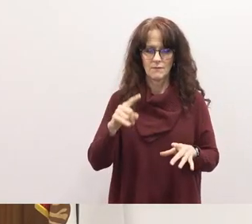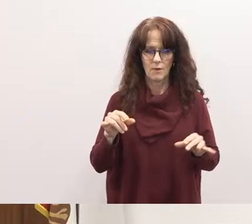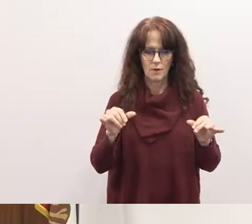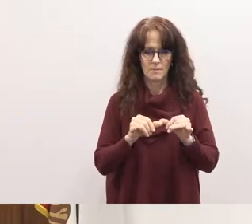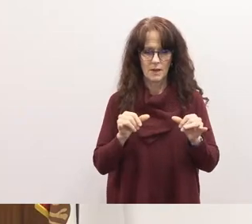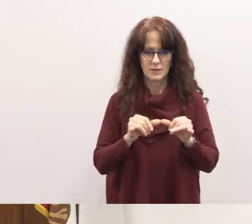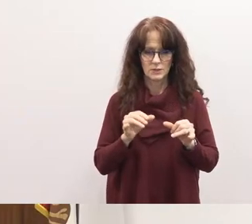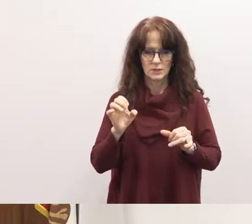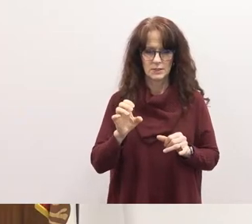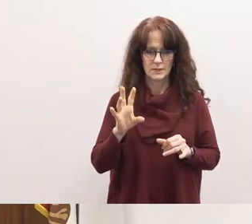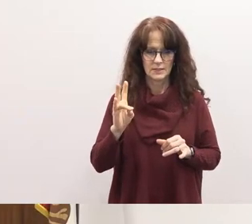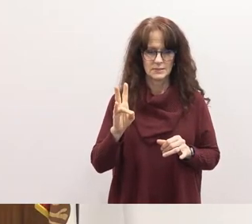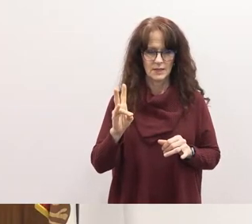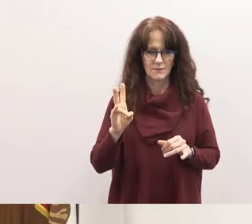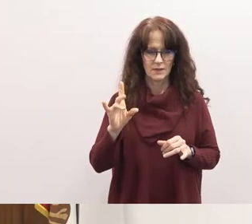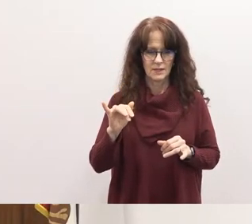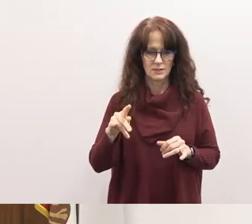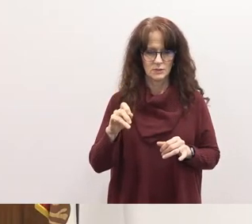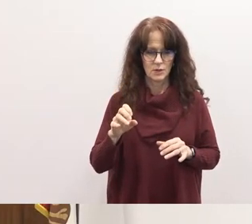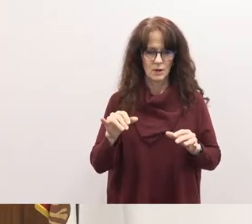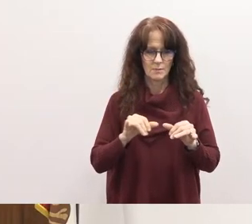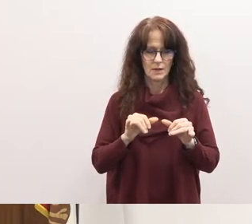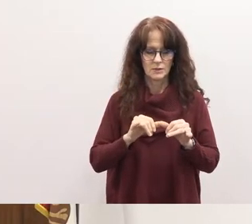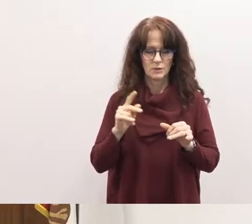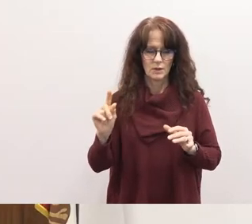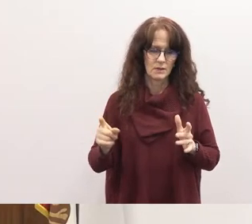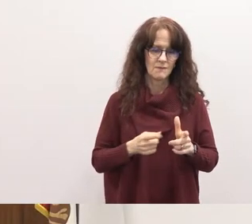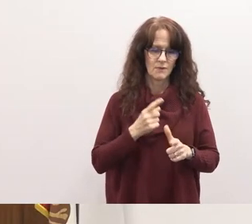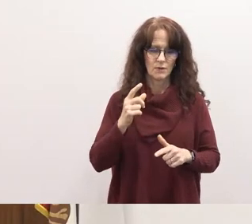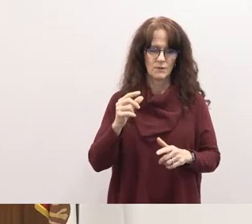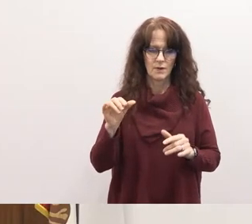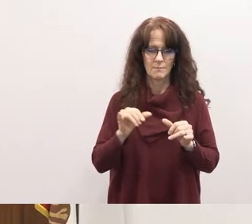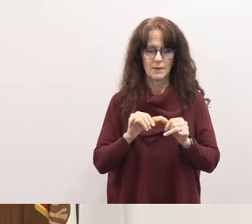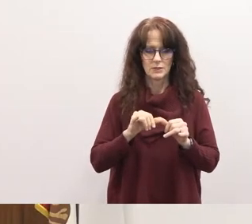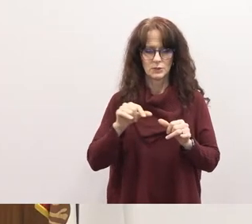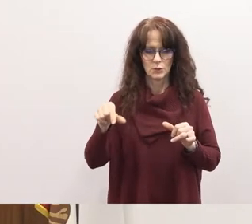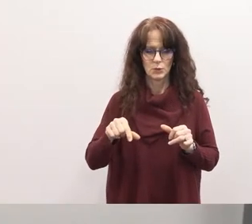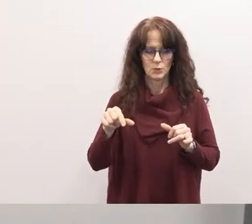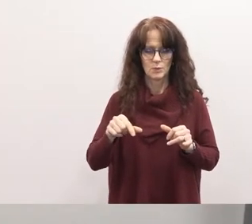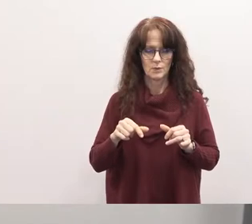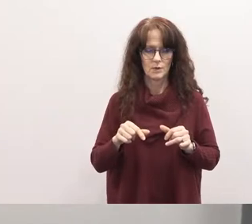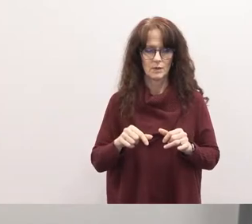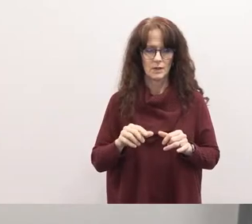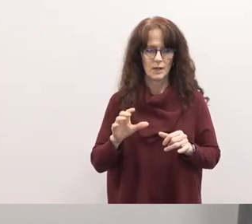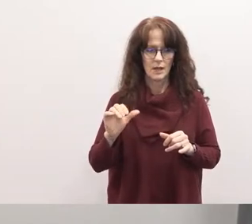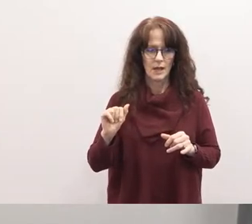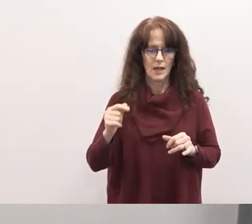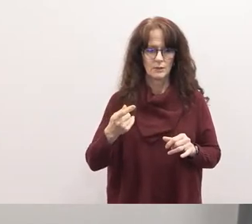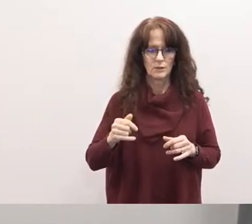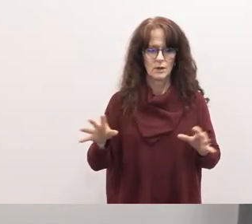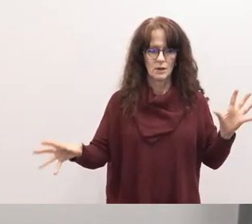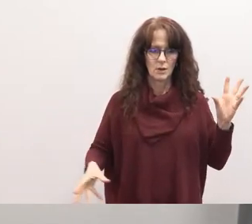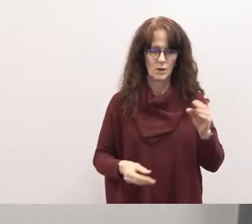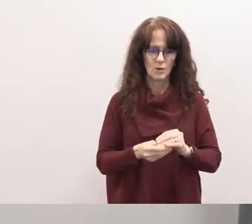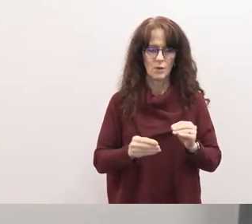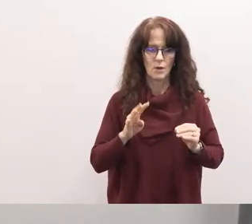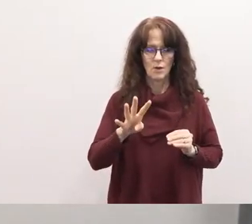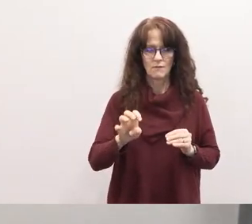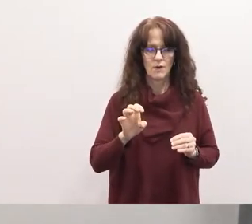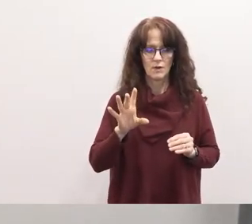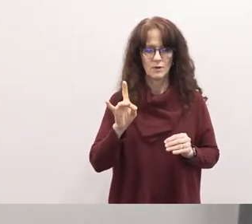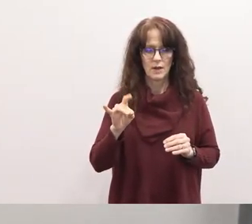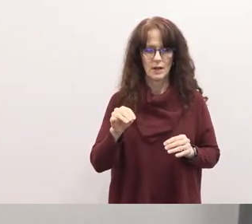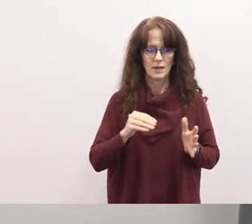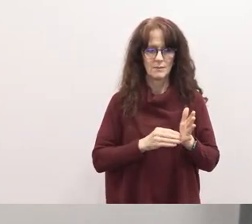E, the seventh issuance for Measure K, and the first issuance for Measure Q for an aggregate total of $480